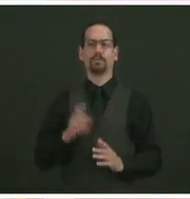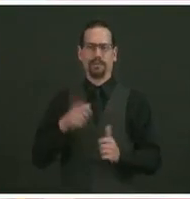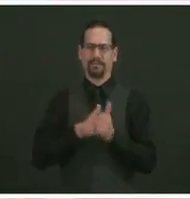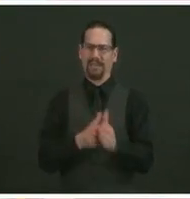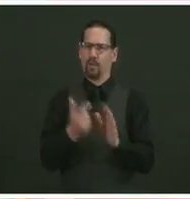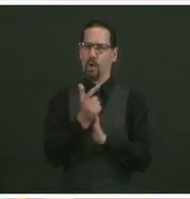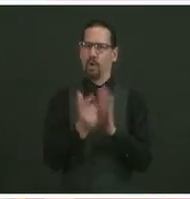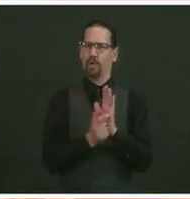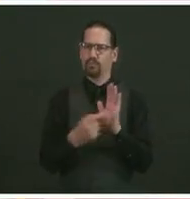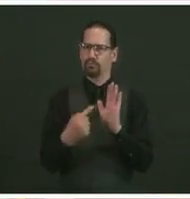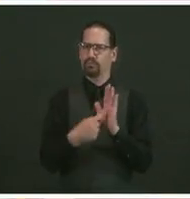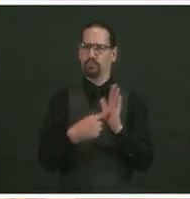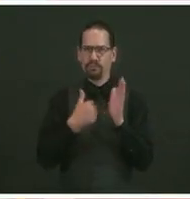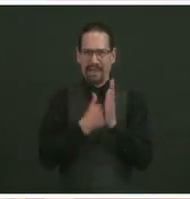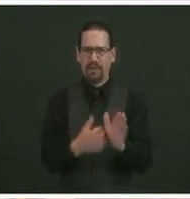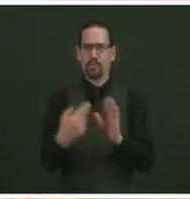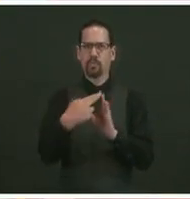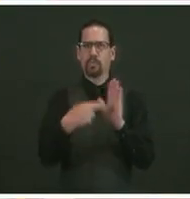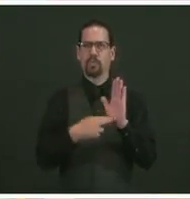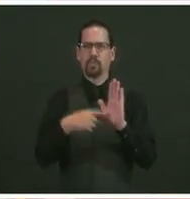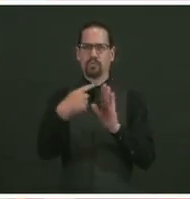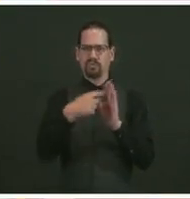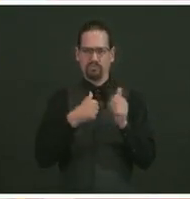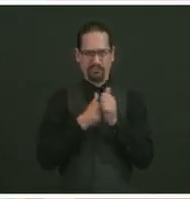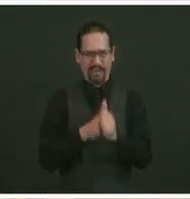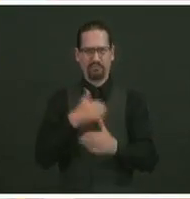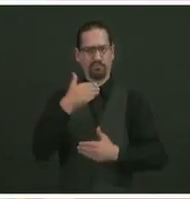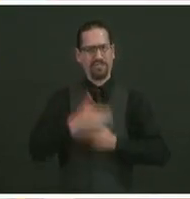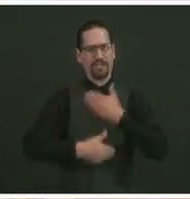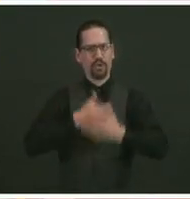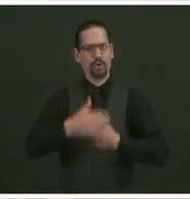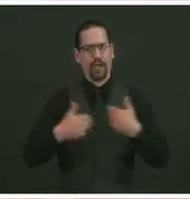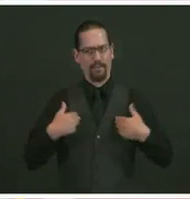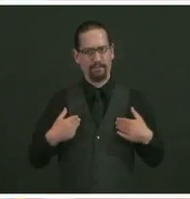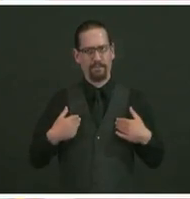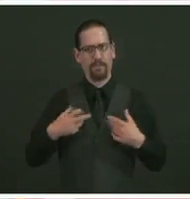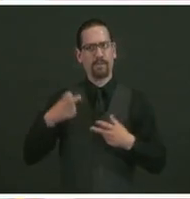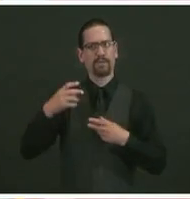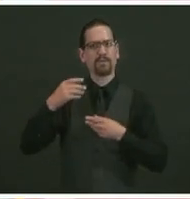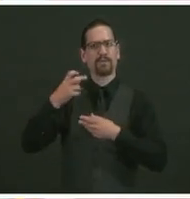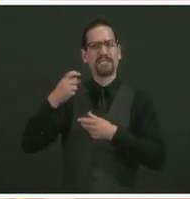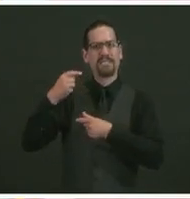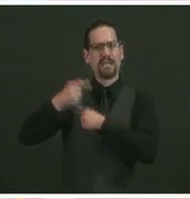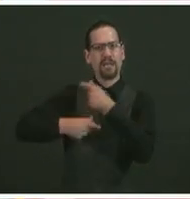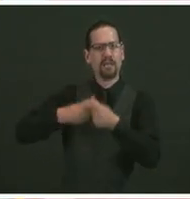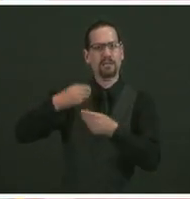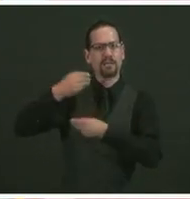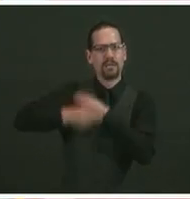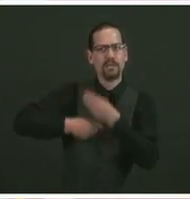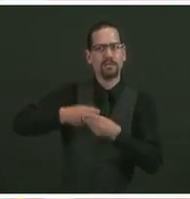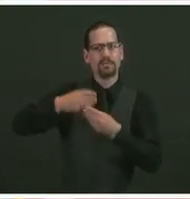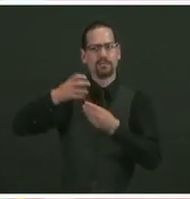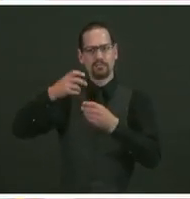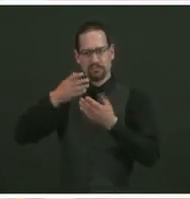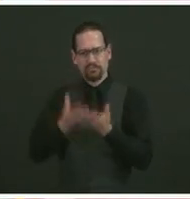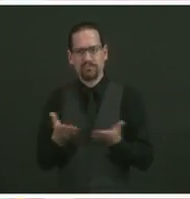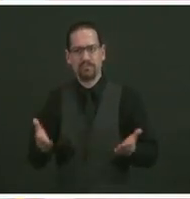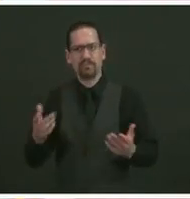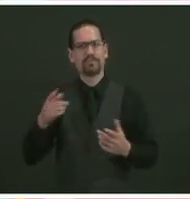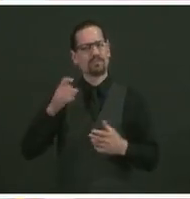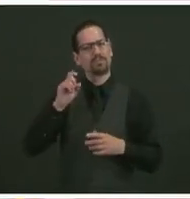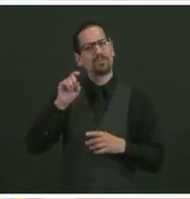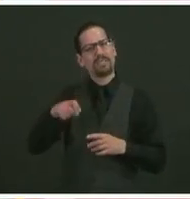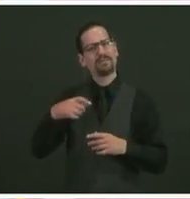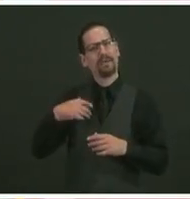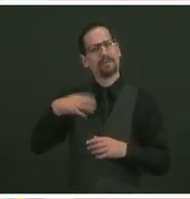concept though is, and I think you brought up a really interesting concept about genetic material. That's important, and that's private too.